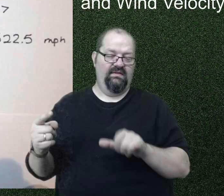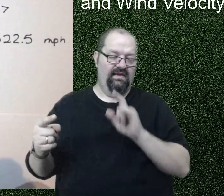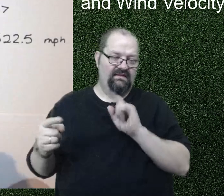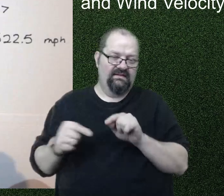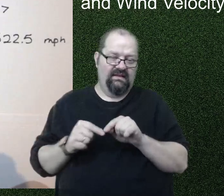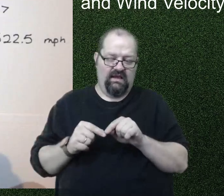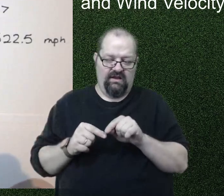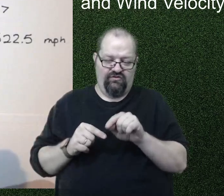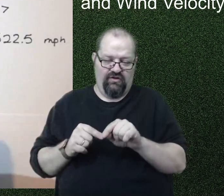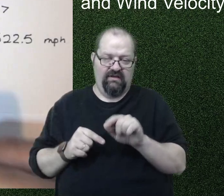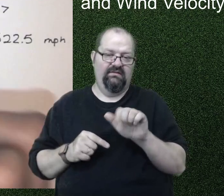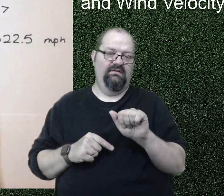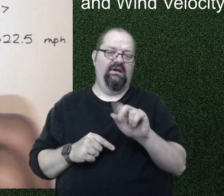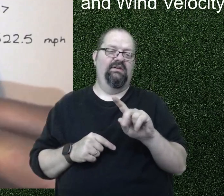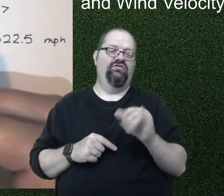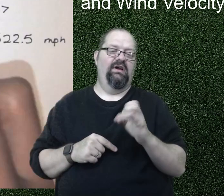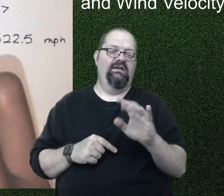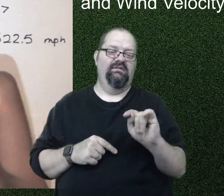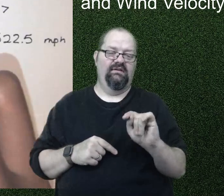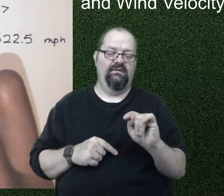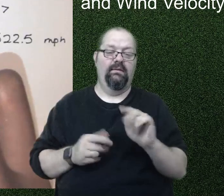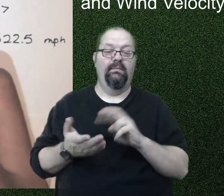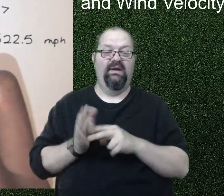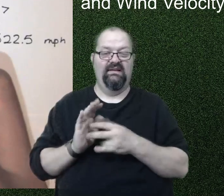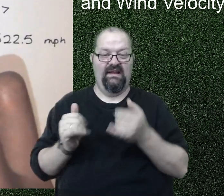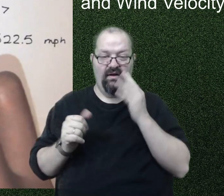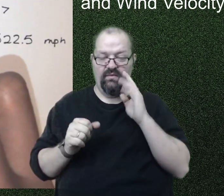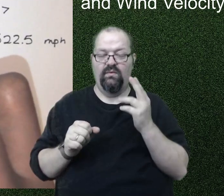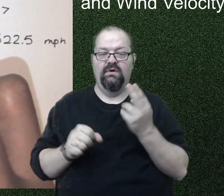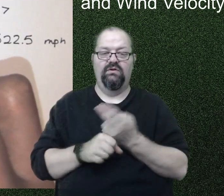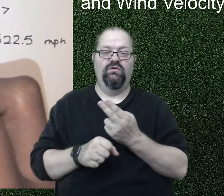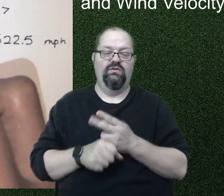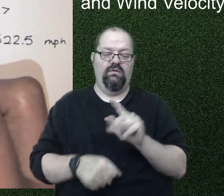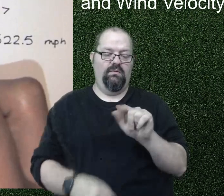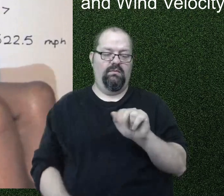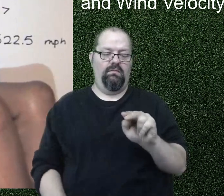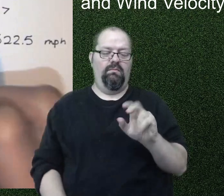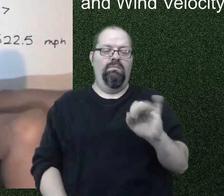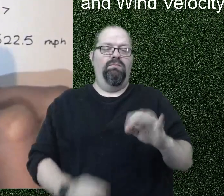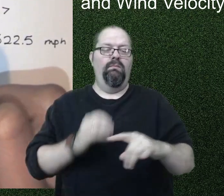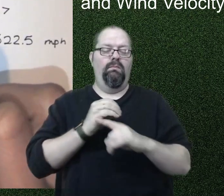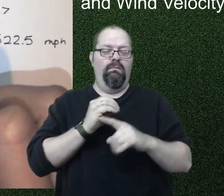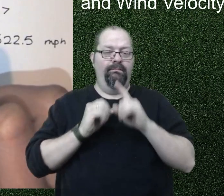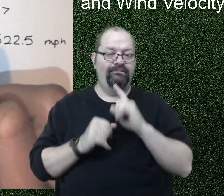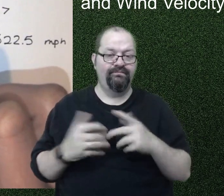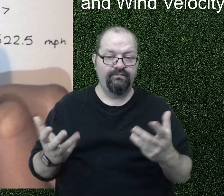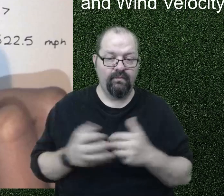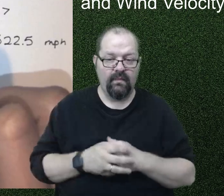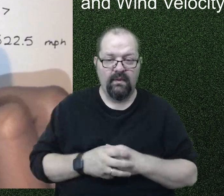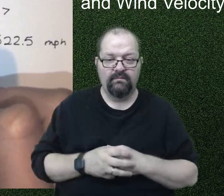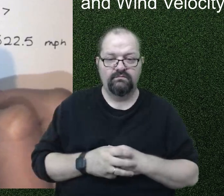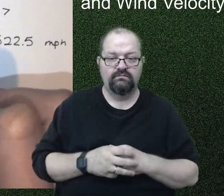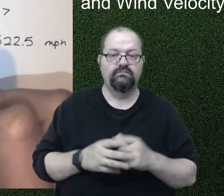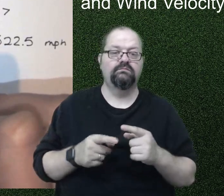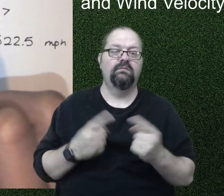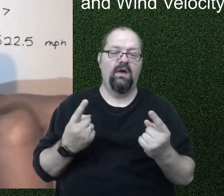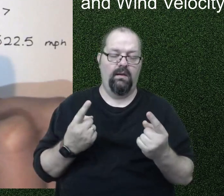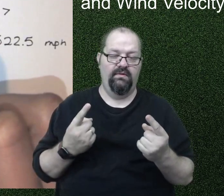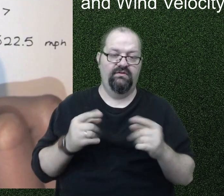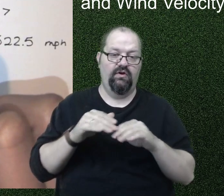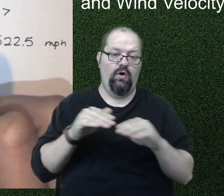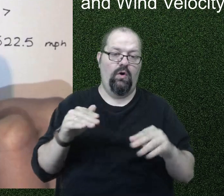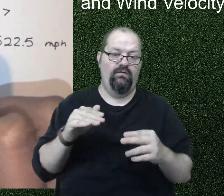adjacent side to theta. So I can use tangent of theta. Tangent of theta is opposite